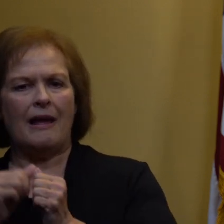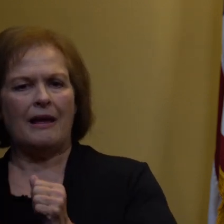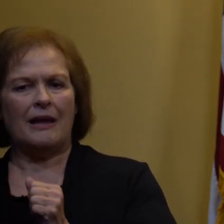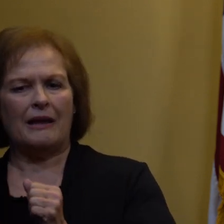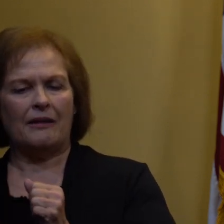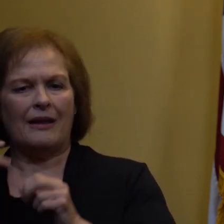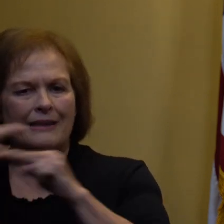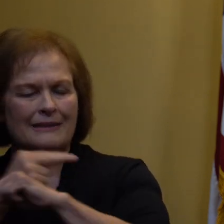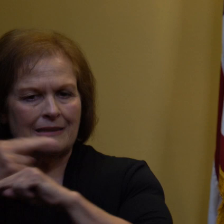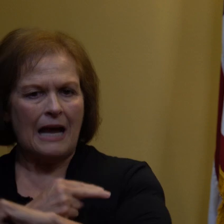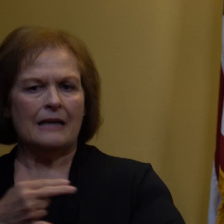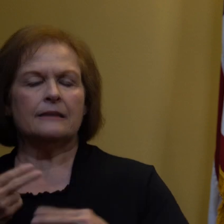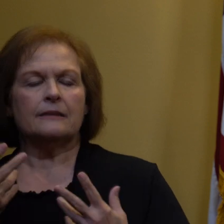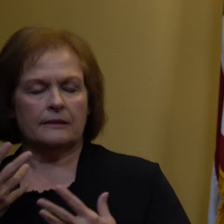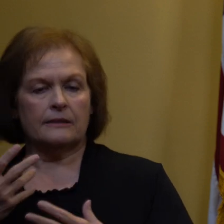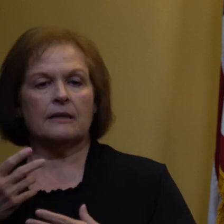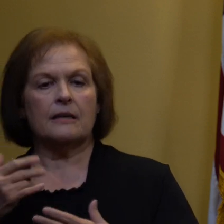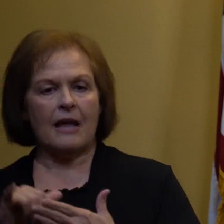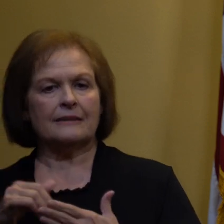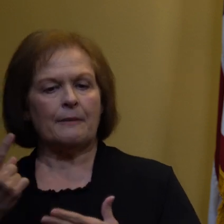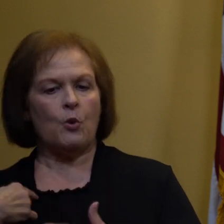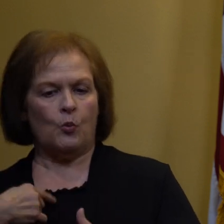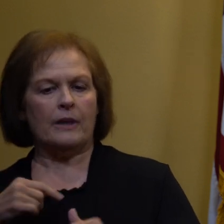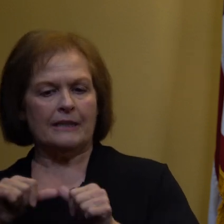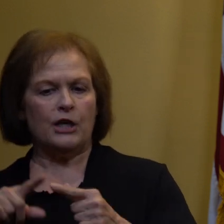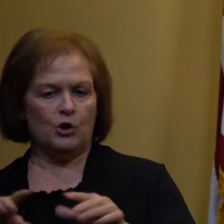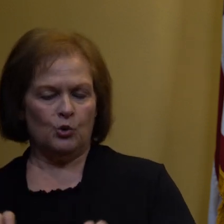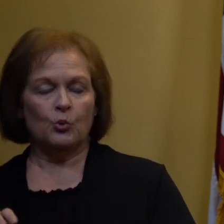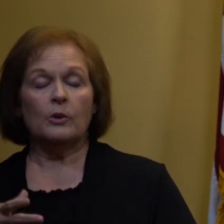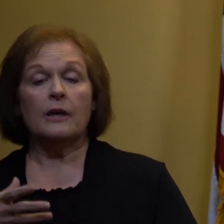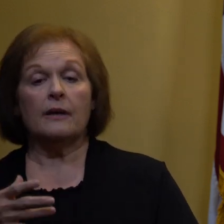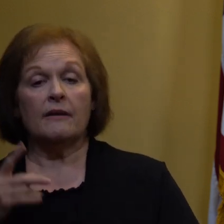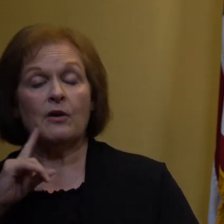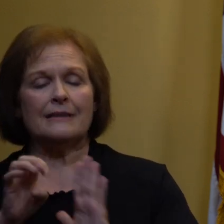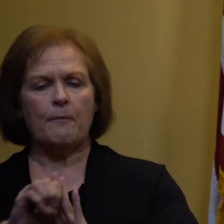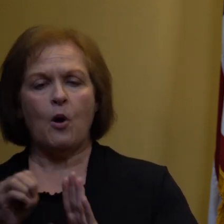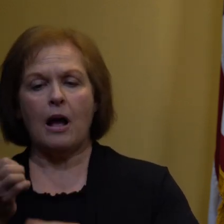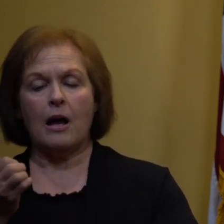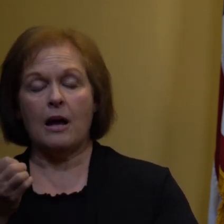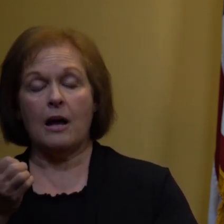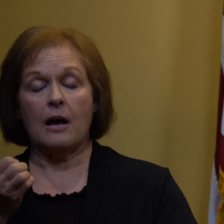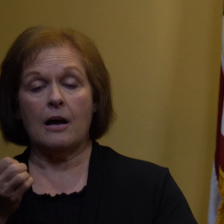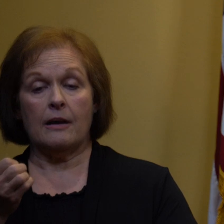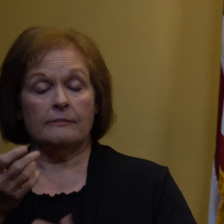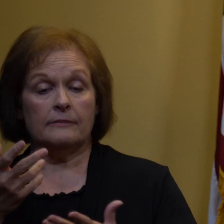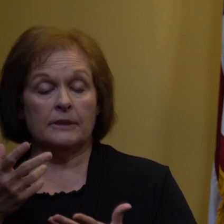this is something that we're continuing to move forward. Just yesterday, for example, Chief called me